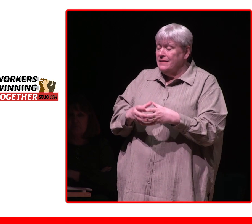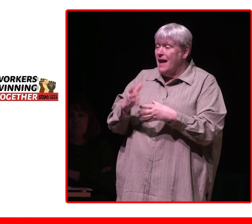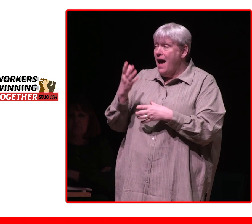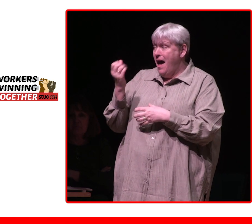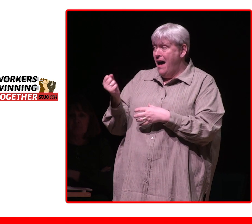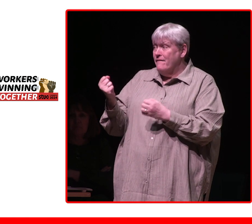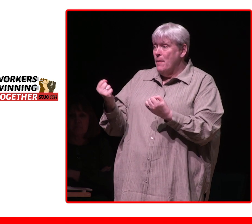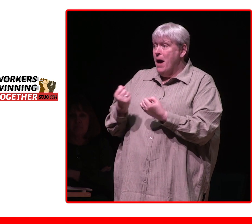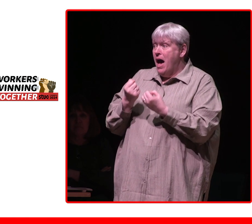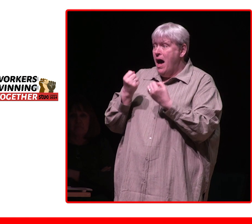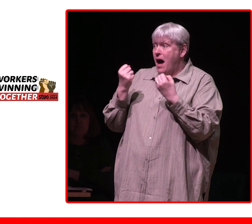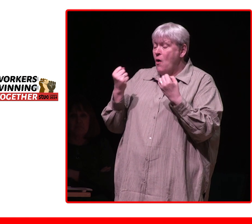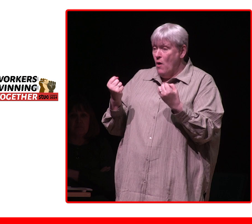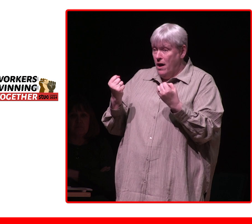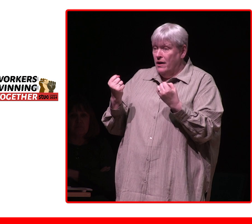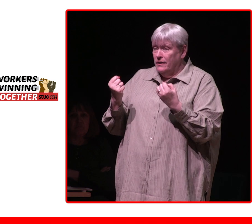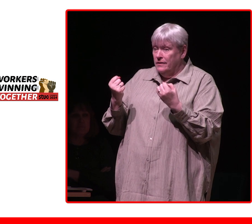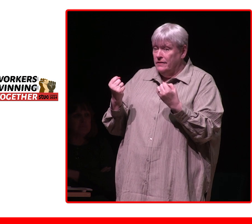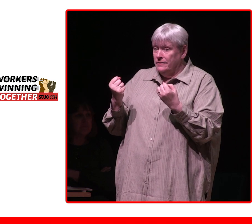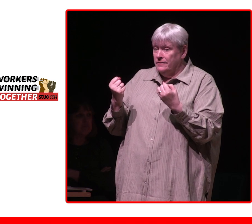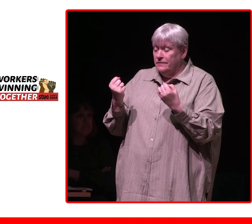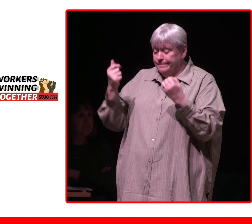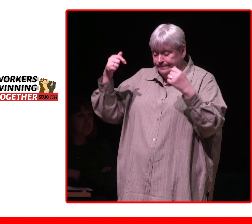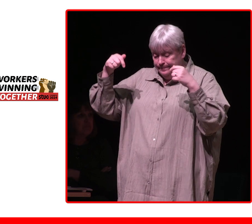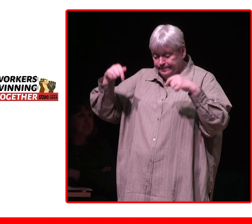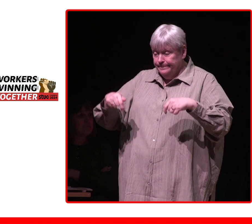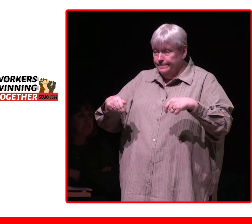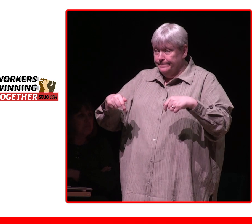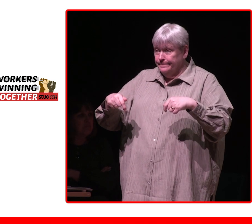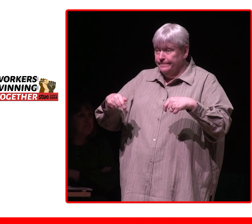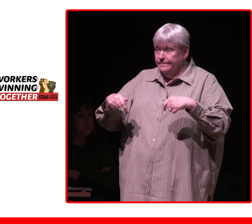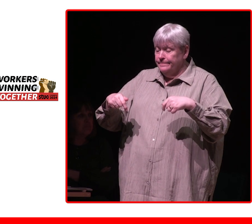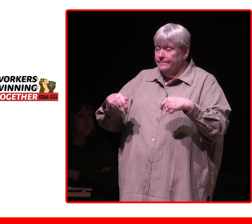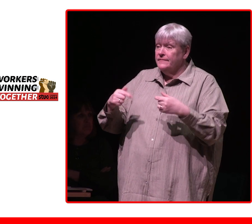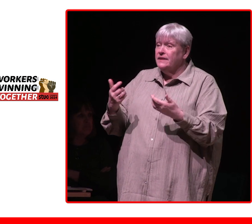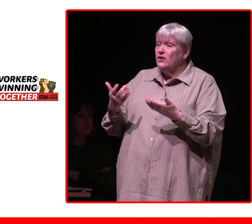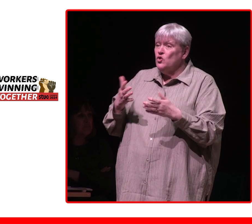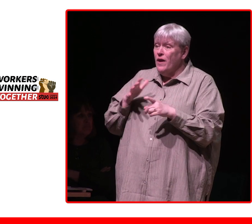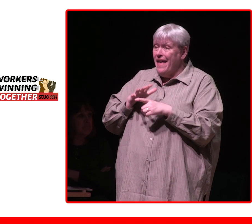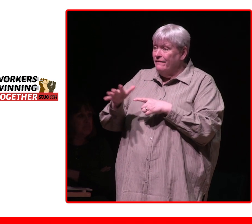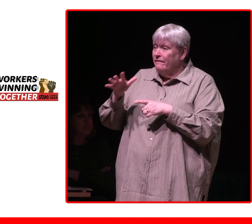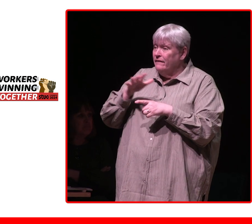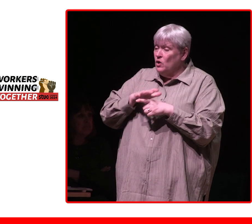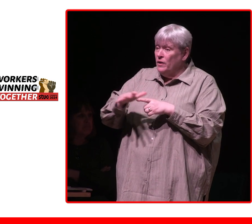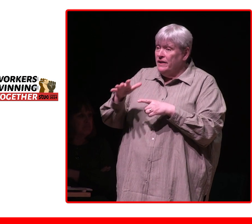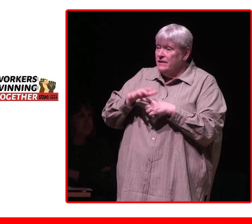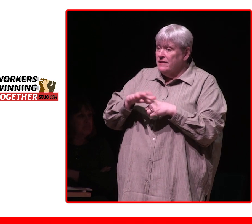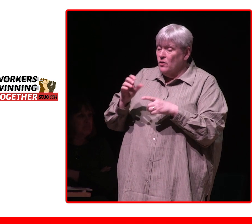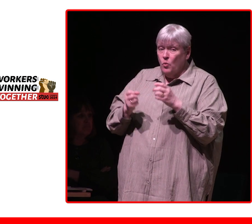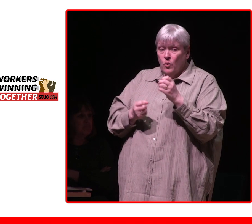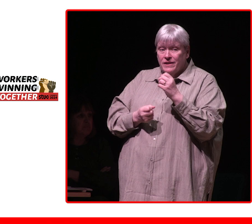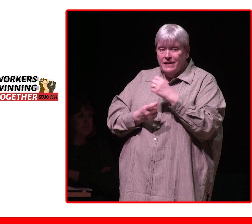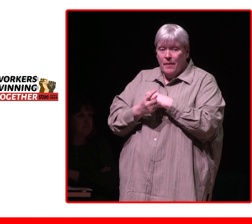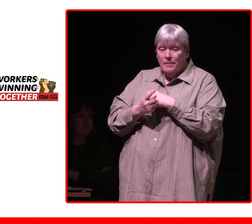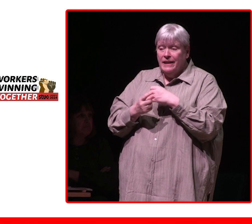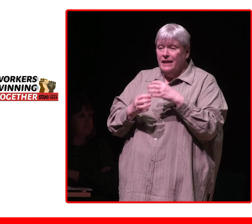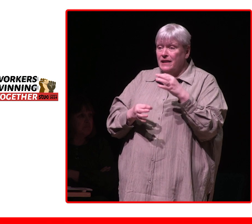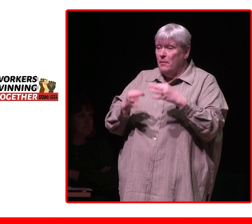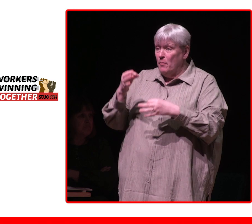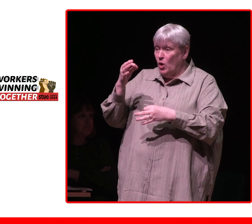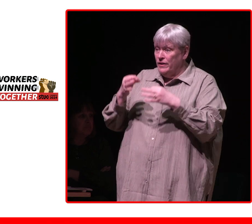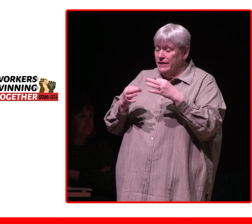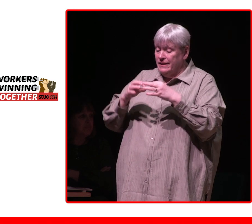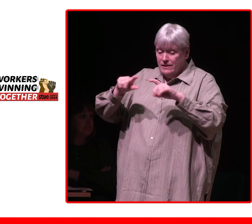power, be it on the shop floor or influencing the shambolic scenes of politics, and that